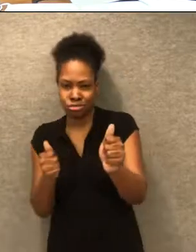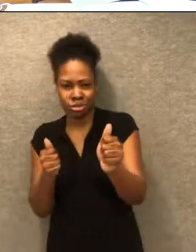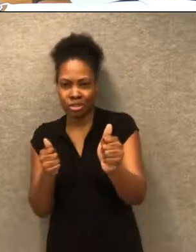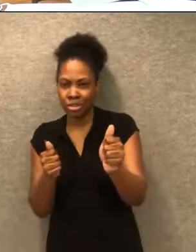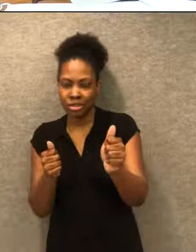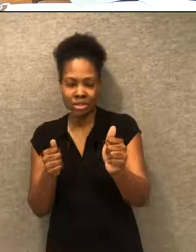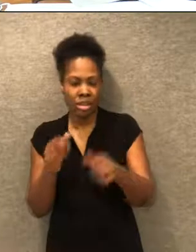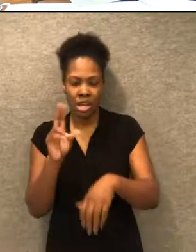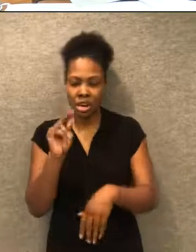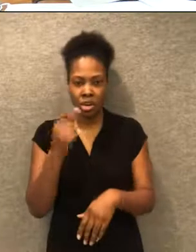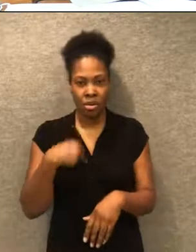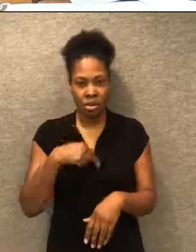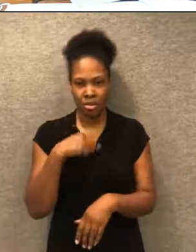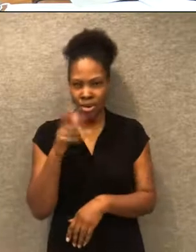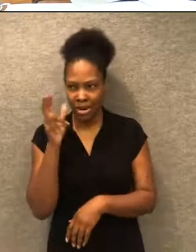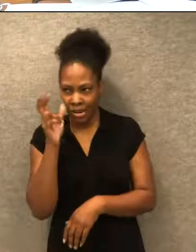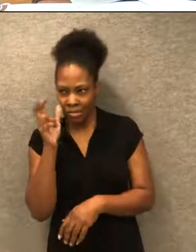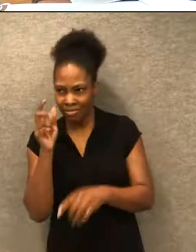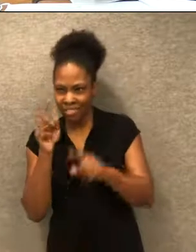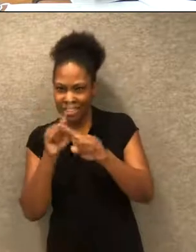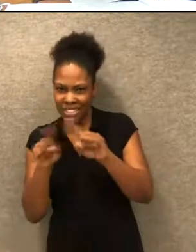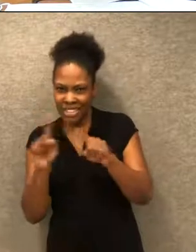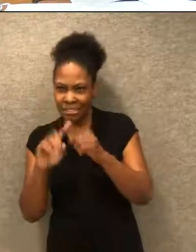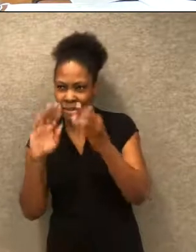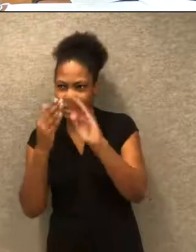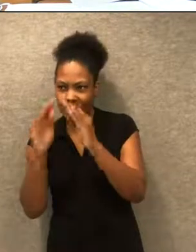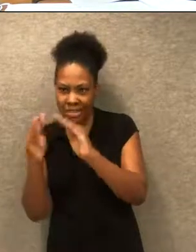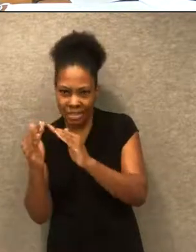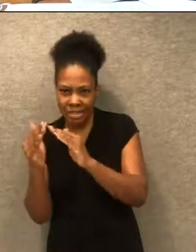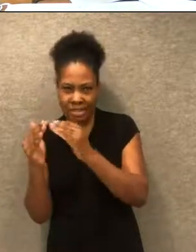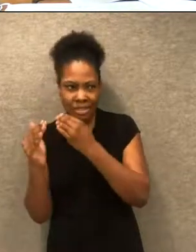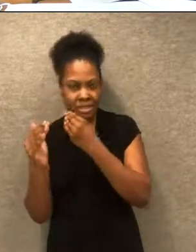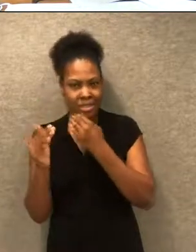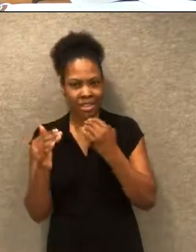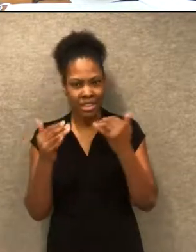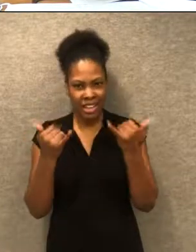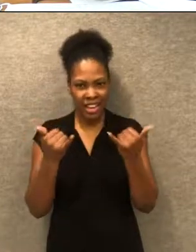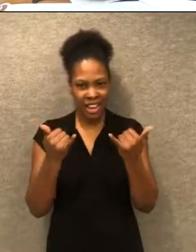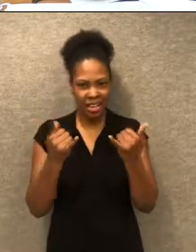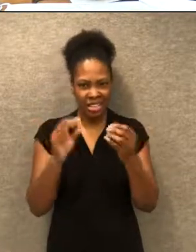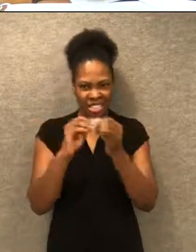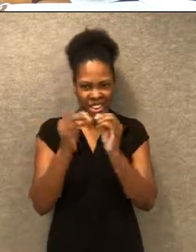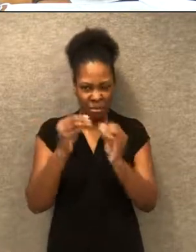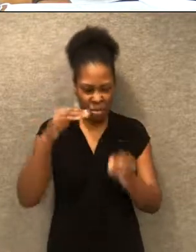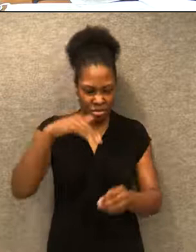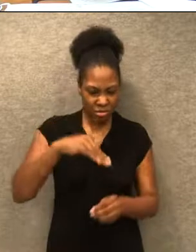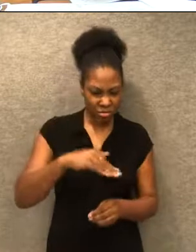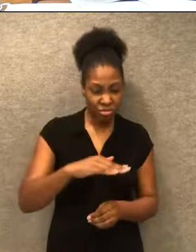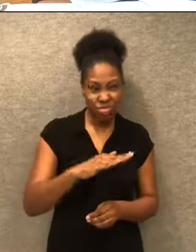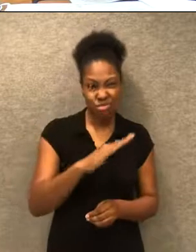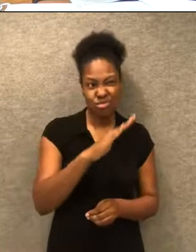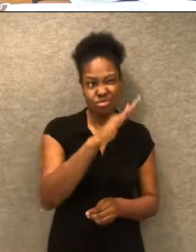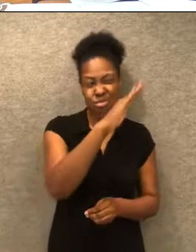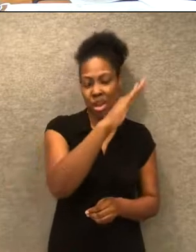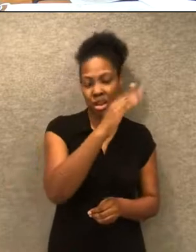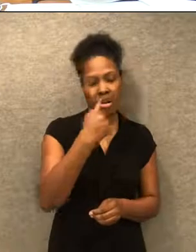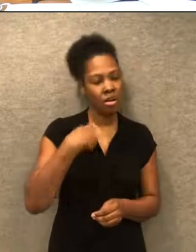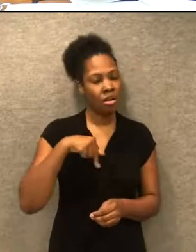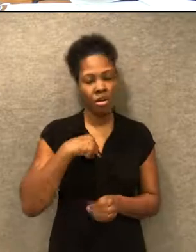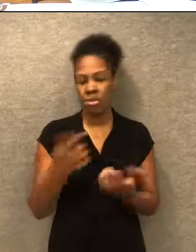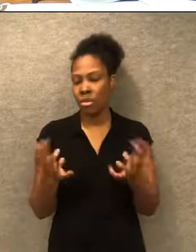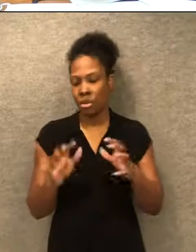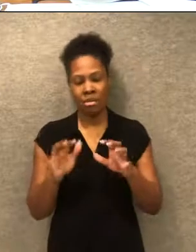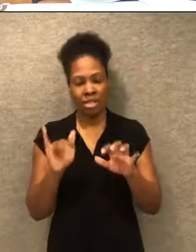other cities and other towns who are getting this surge again. We don't want to be at that stage again. We